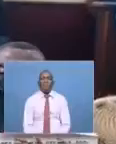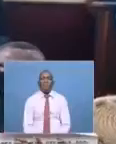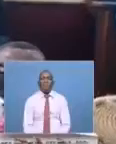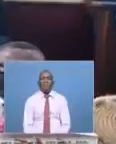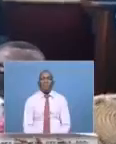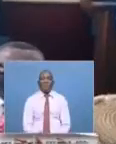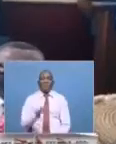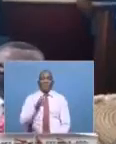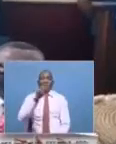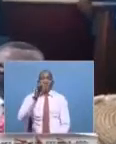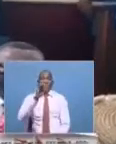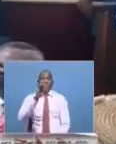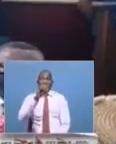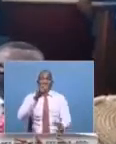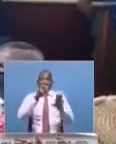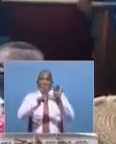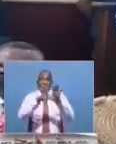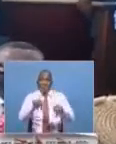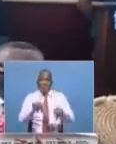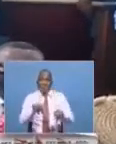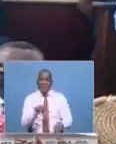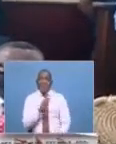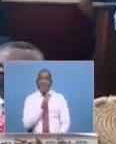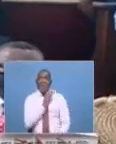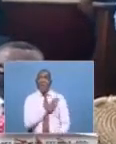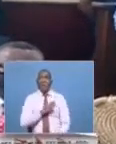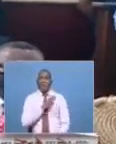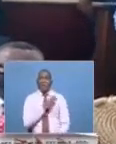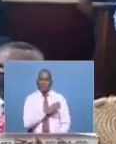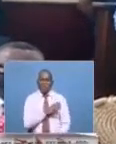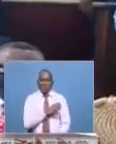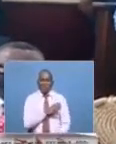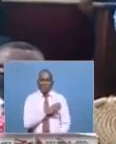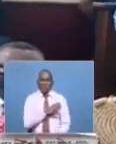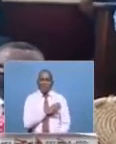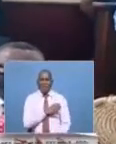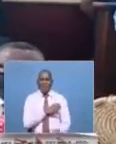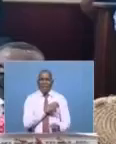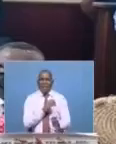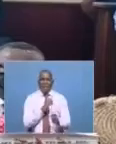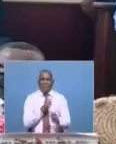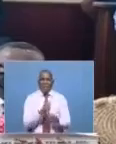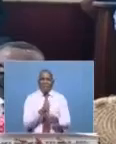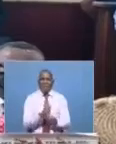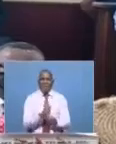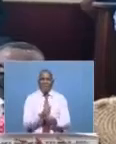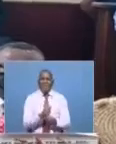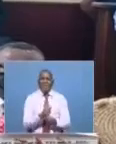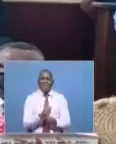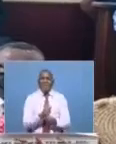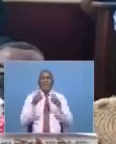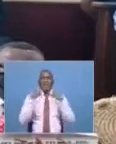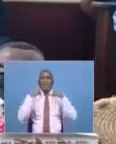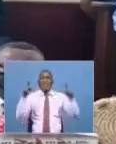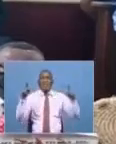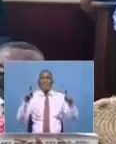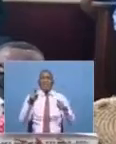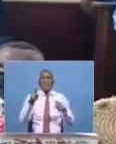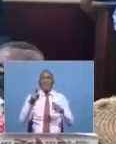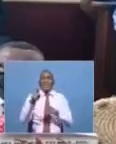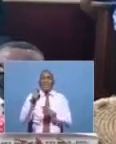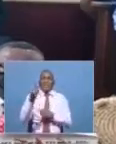Her conduct in making a declaration on the 9th of December, her